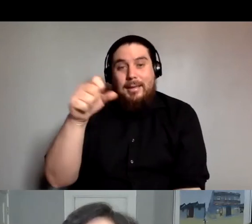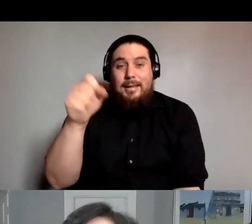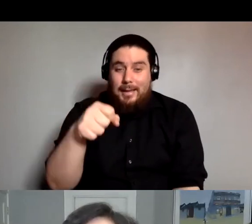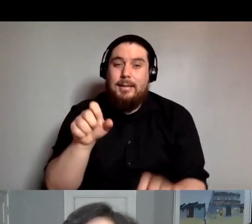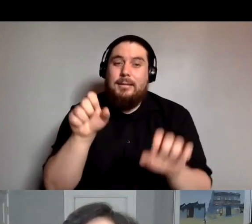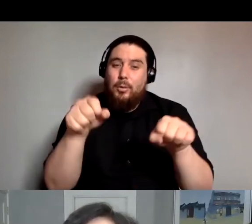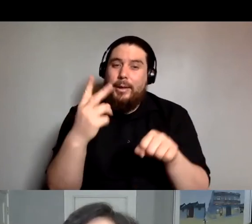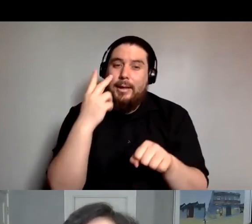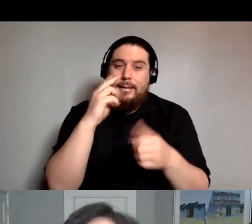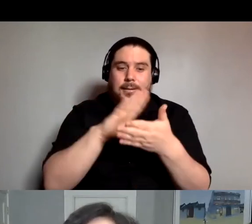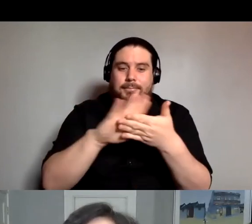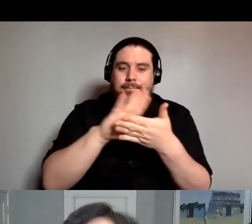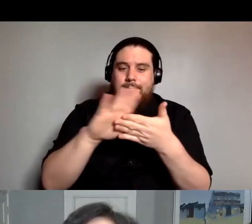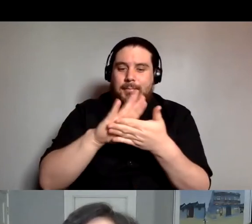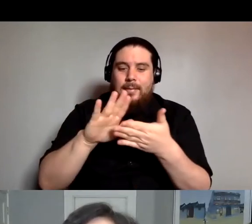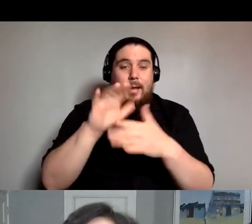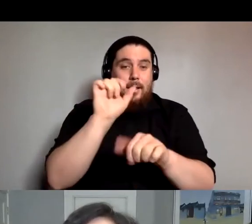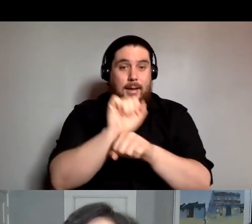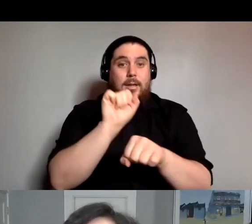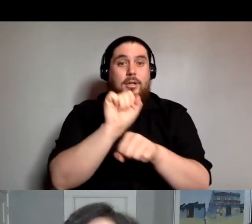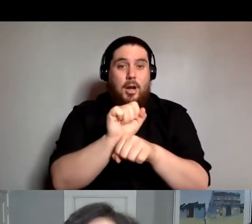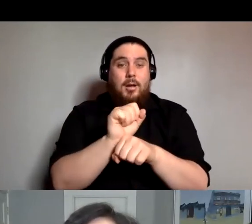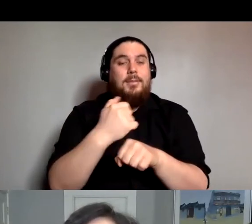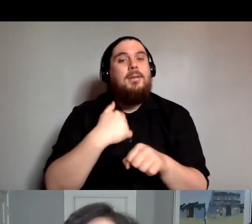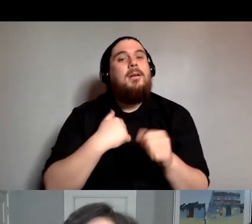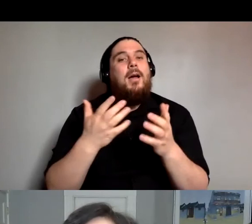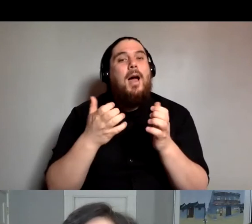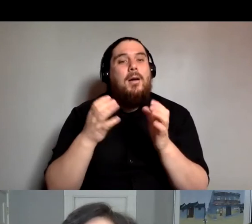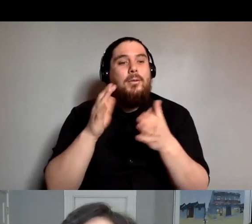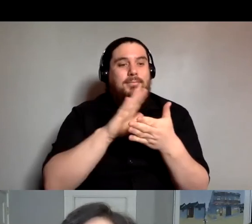I really am keen to find ways to move away from